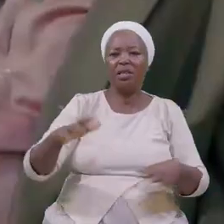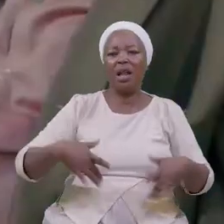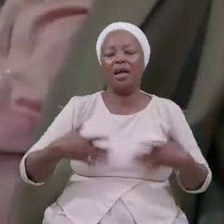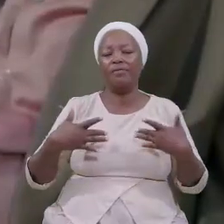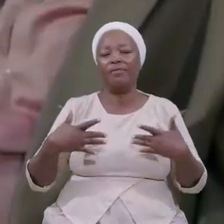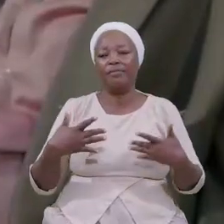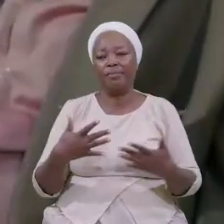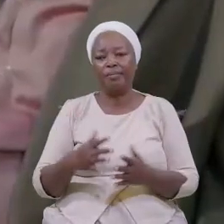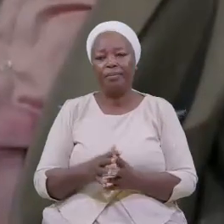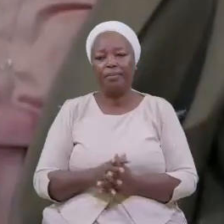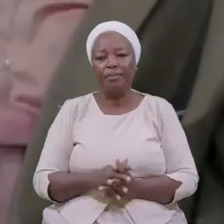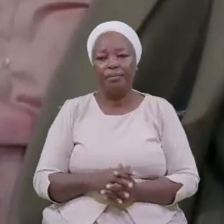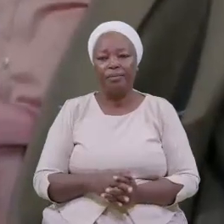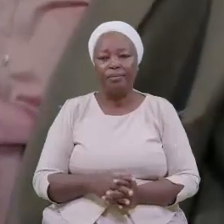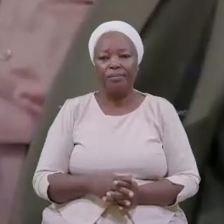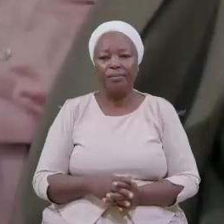life.